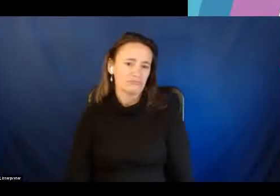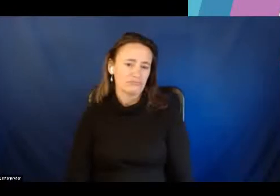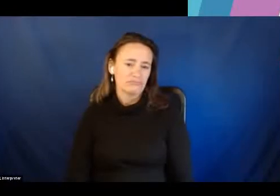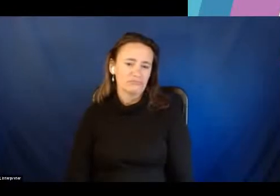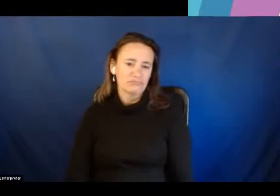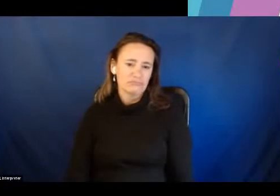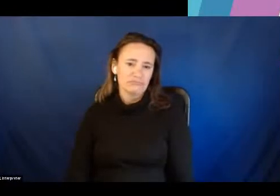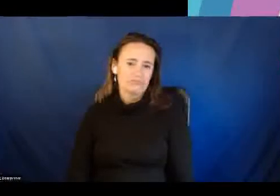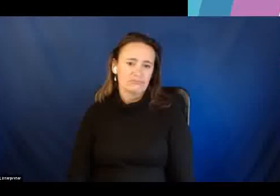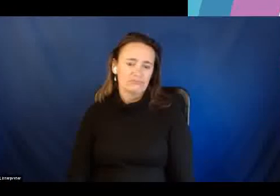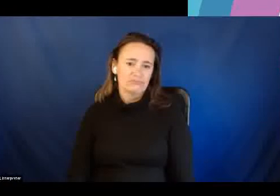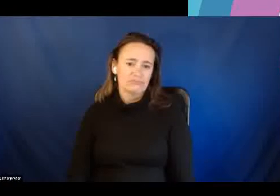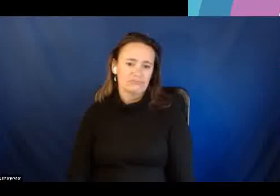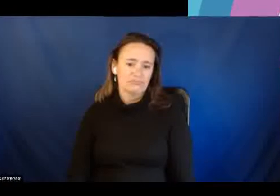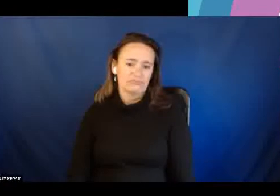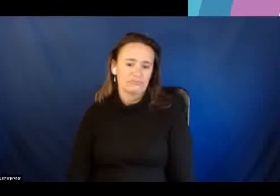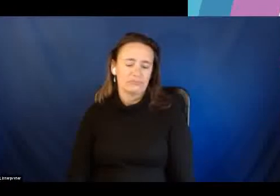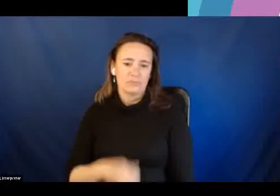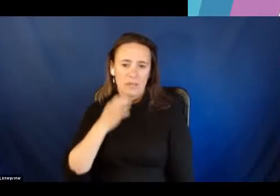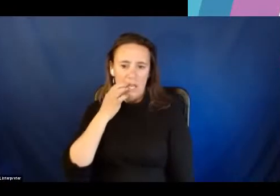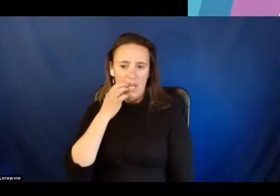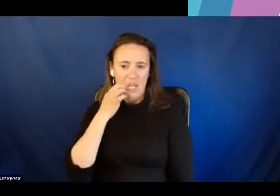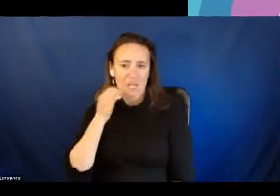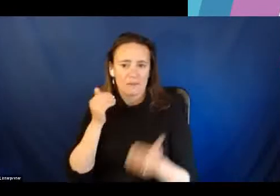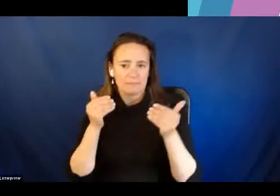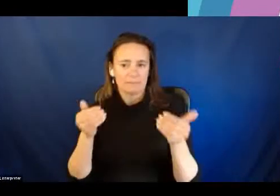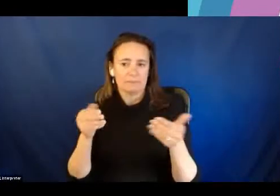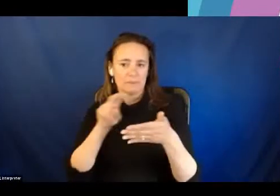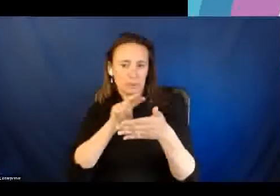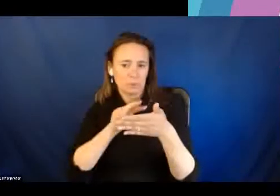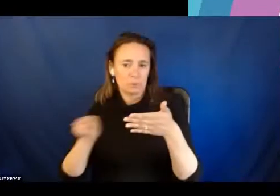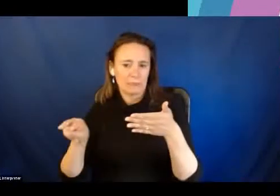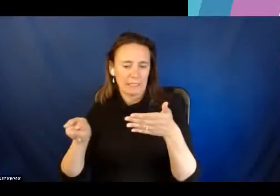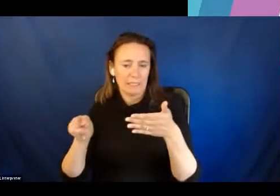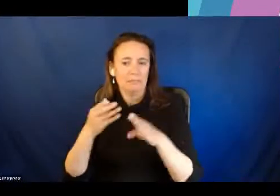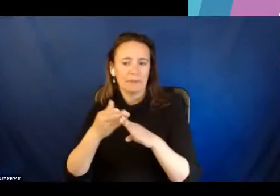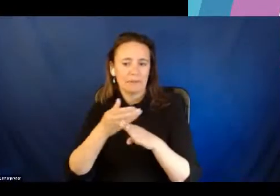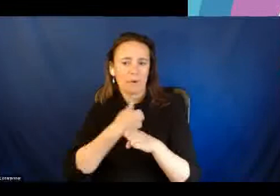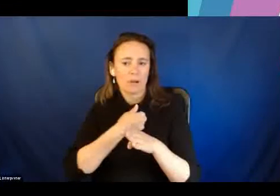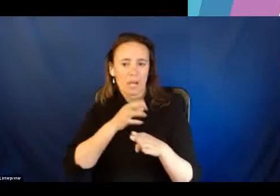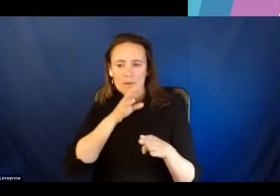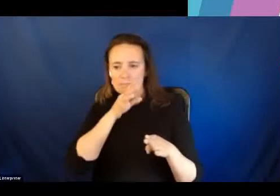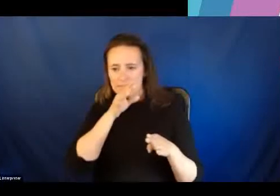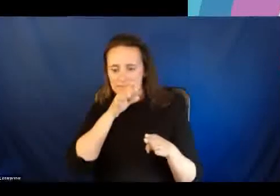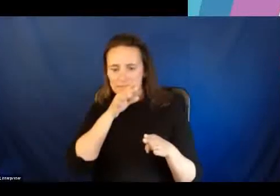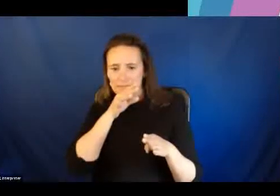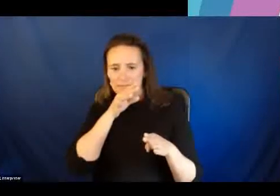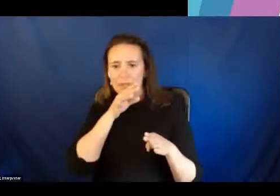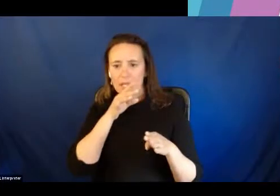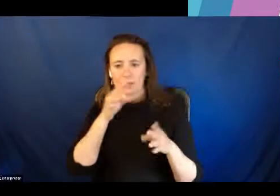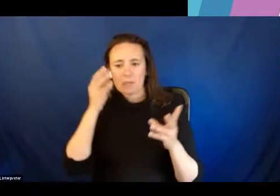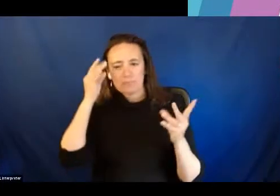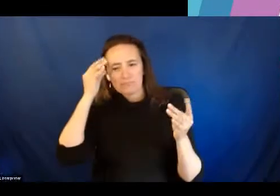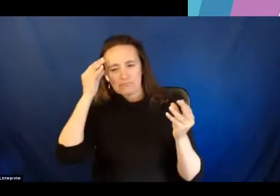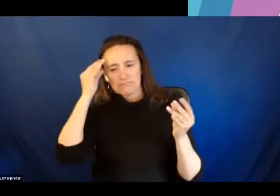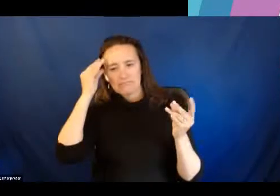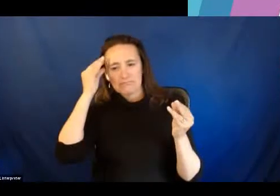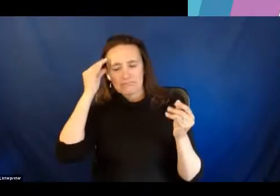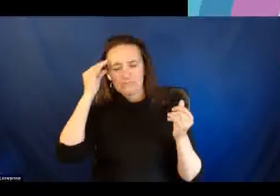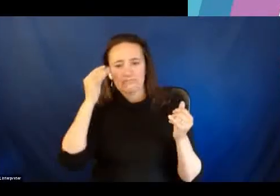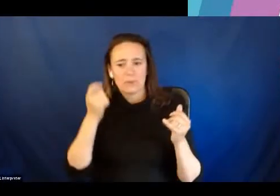So I'm going to take a moment to let everyone read this before I do, and take a moment to let it marinate a little bit.